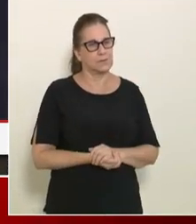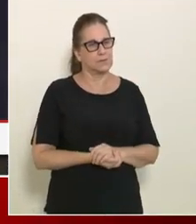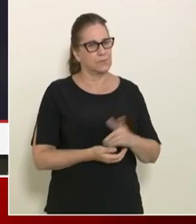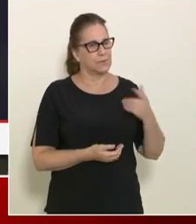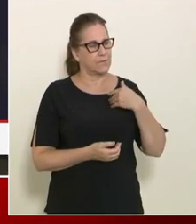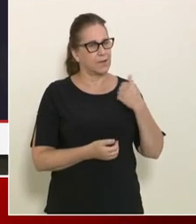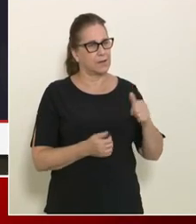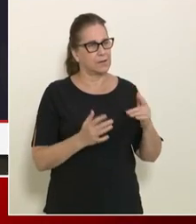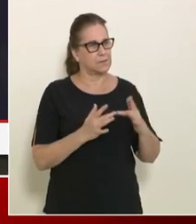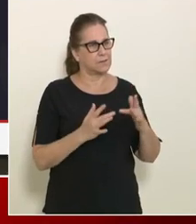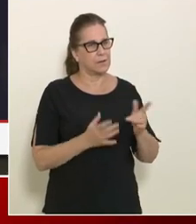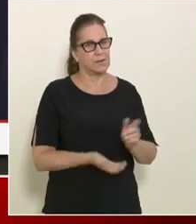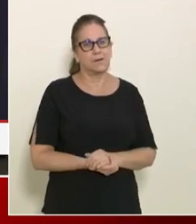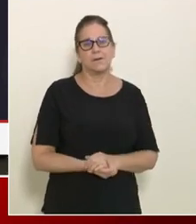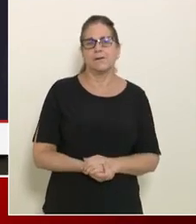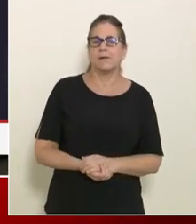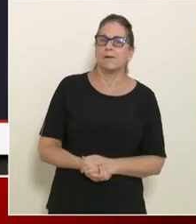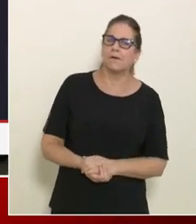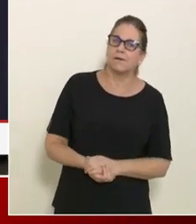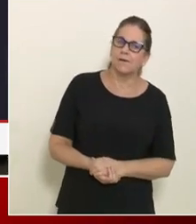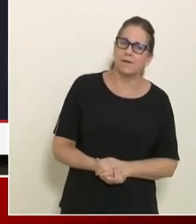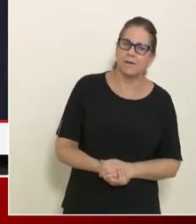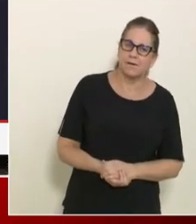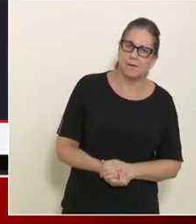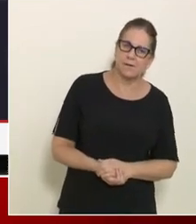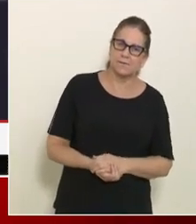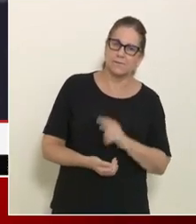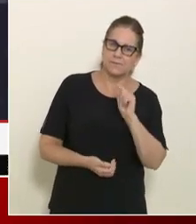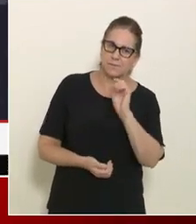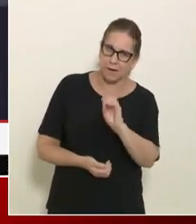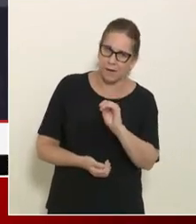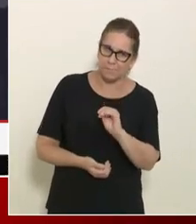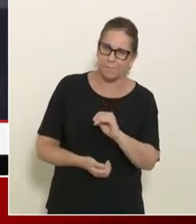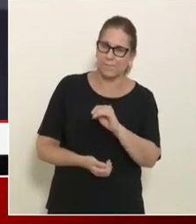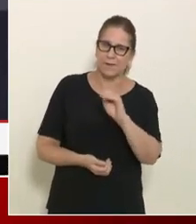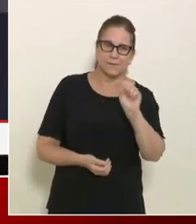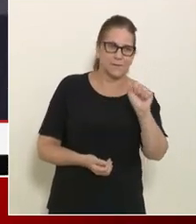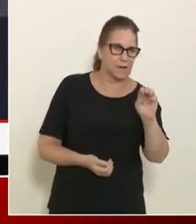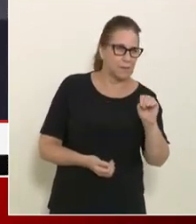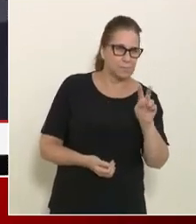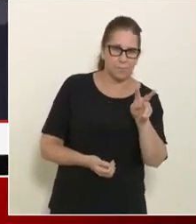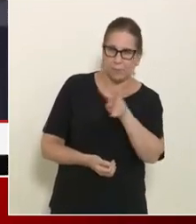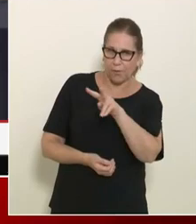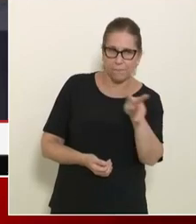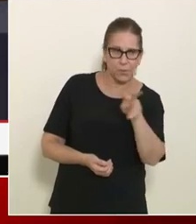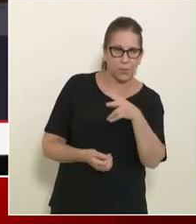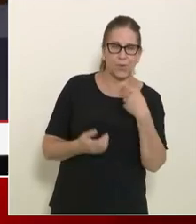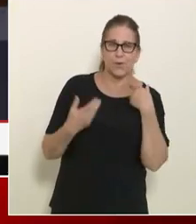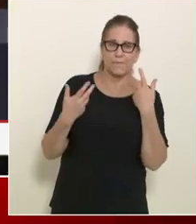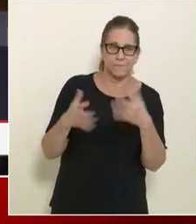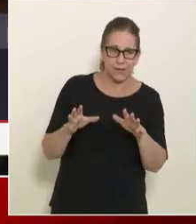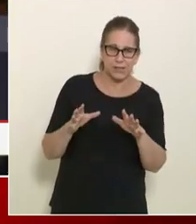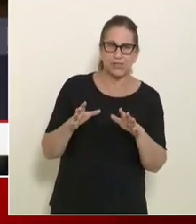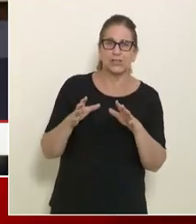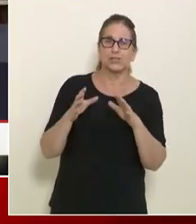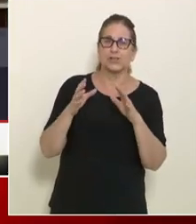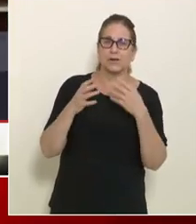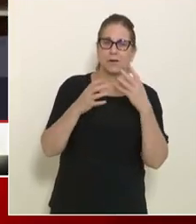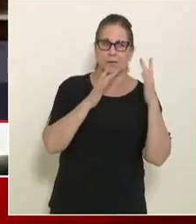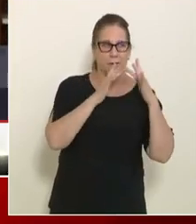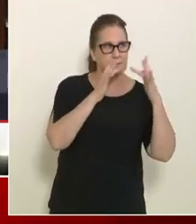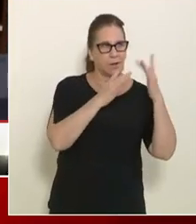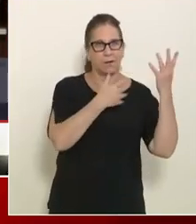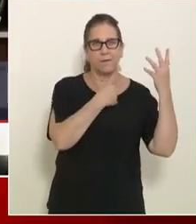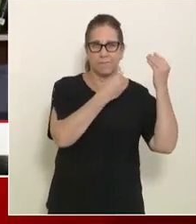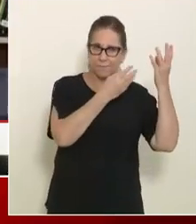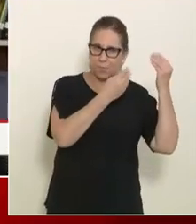We've talked about this on several occasions, yes. Okay. And just lastly about about the restaurants.